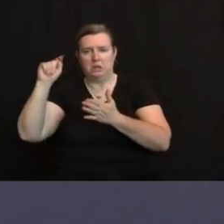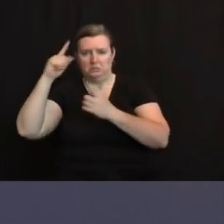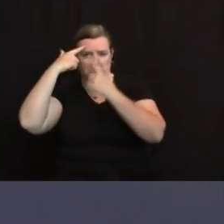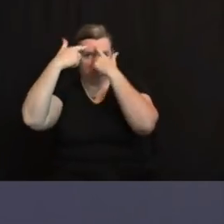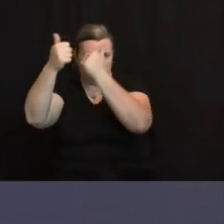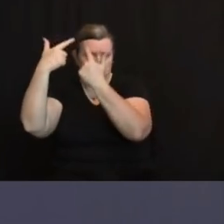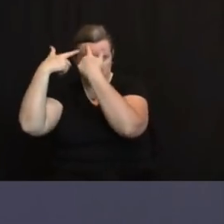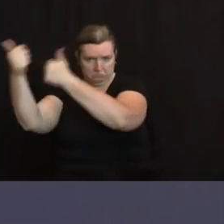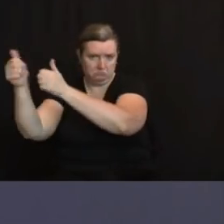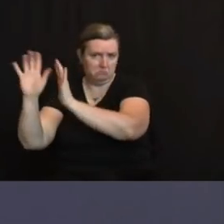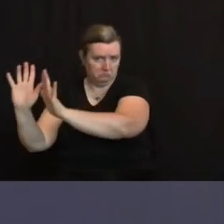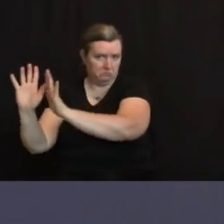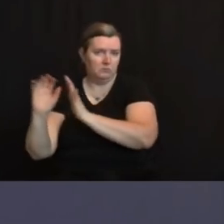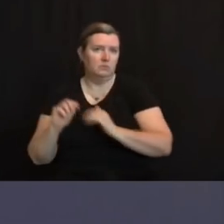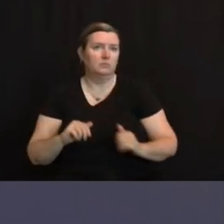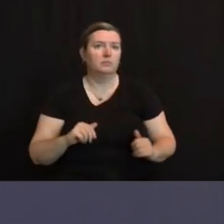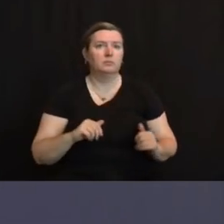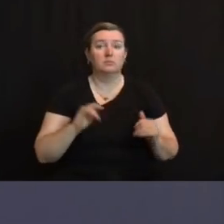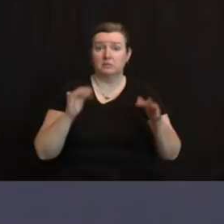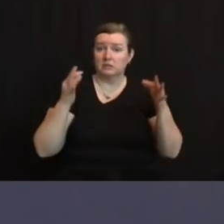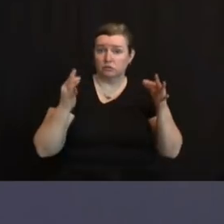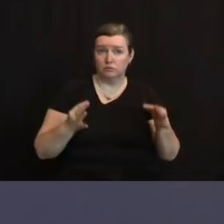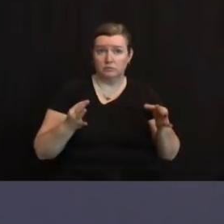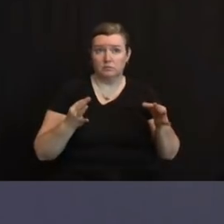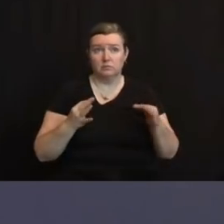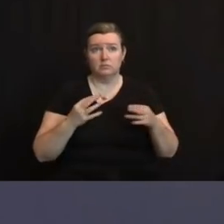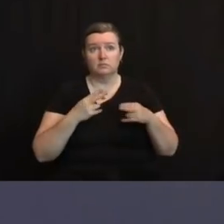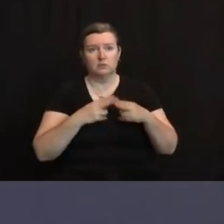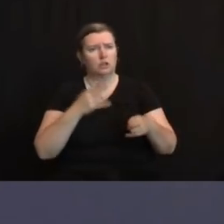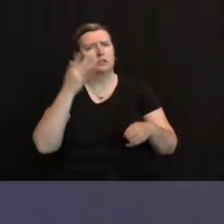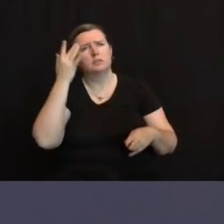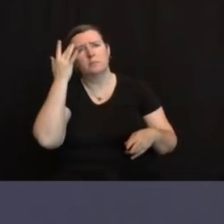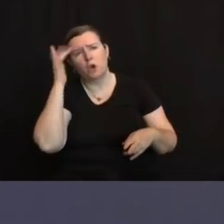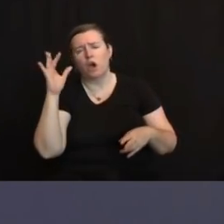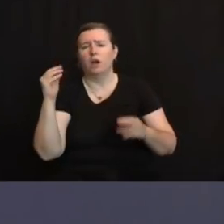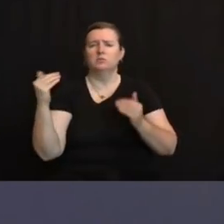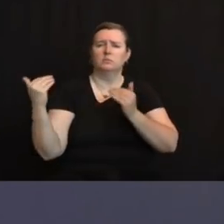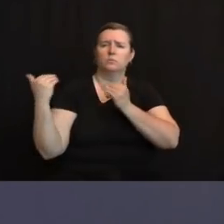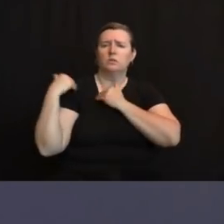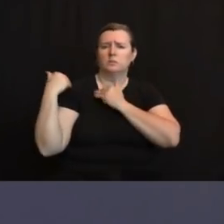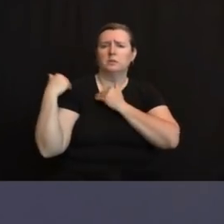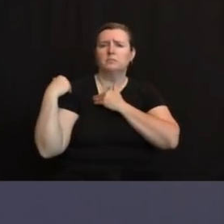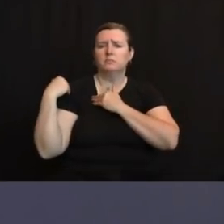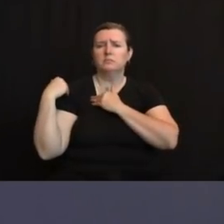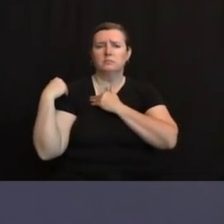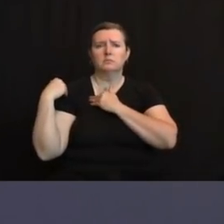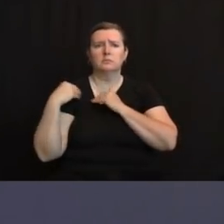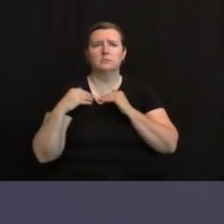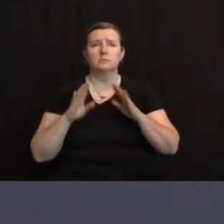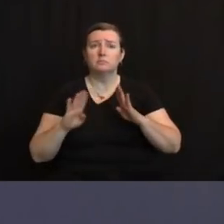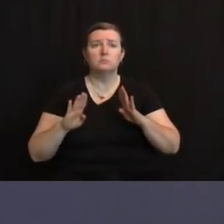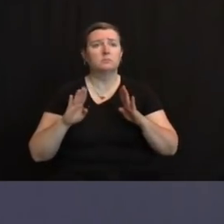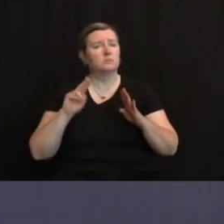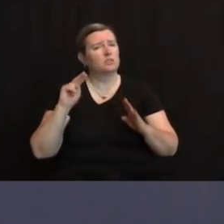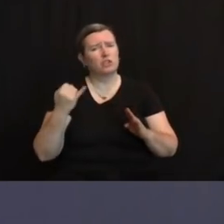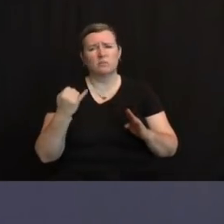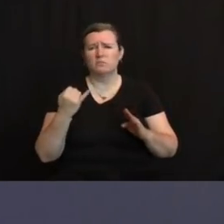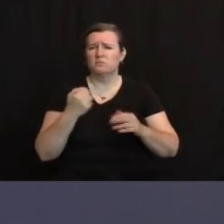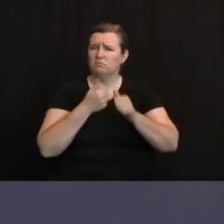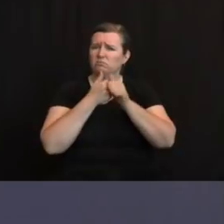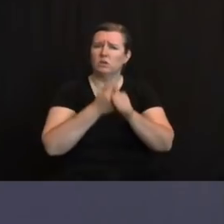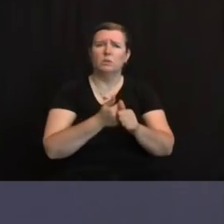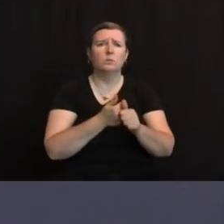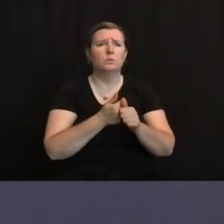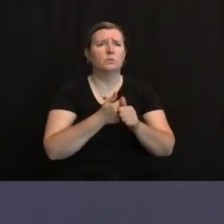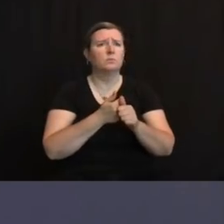smart, responsible, doing the right thing behavior that folks in the state have taken from day one. I mean, the overwhelming, and